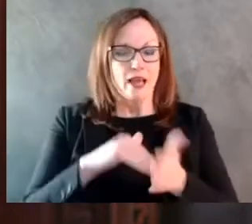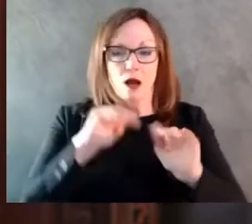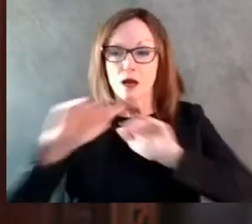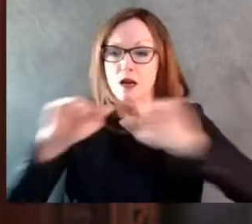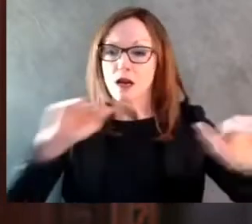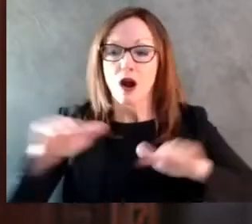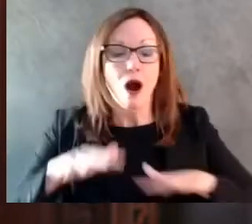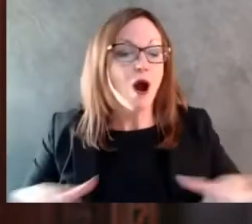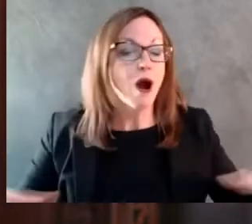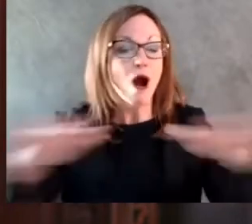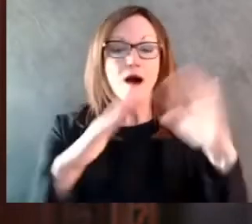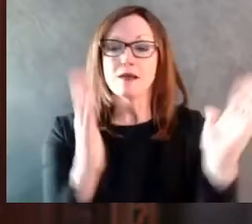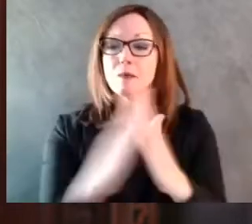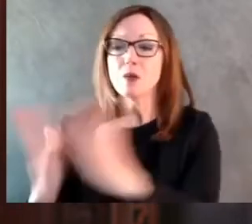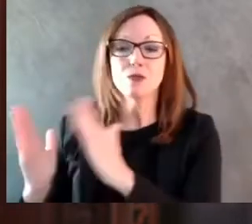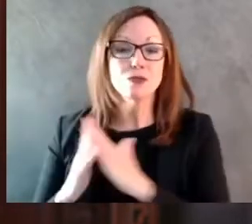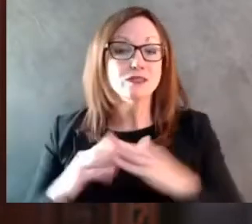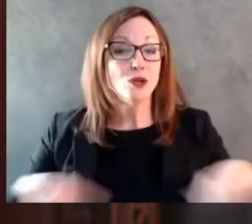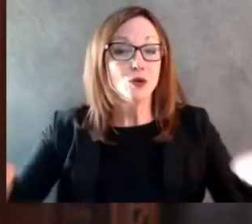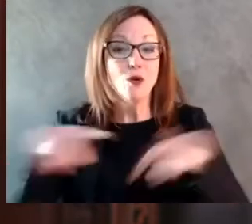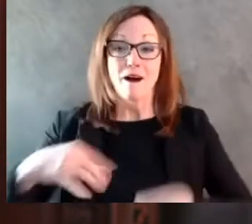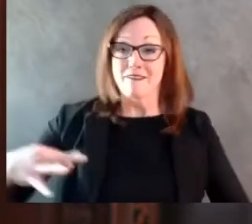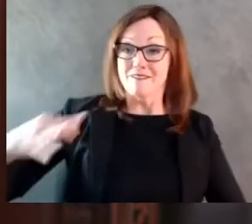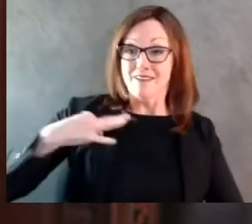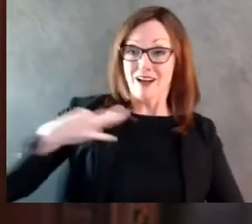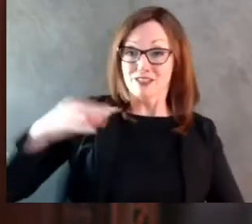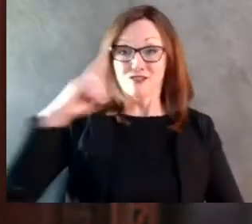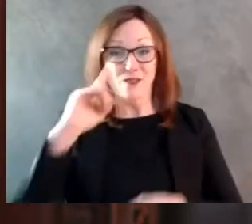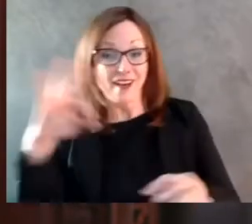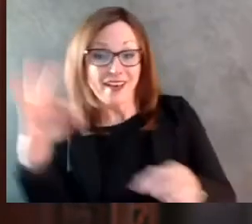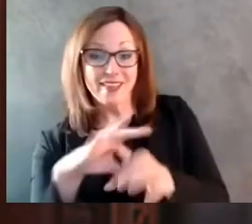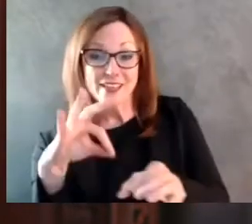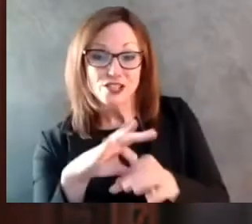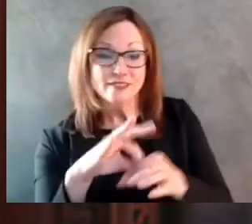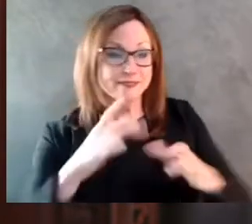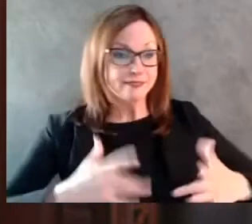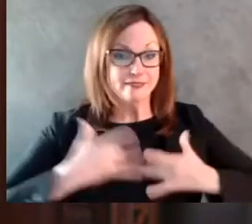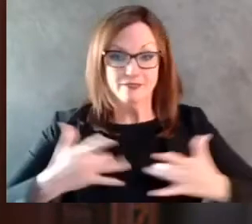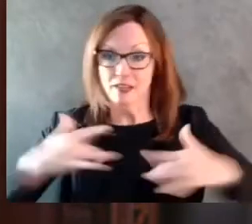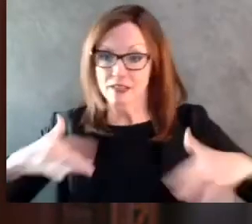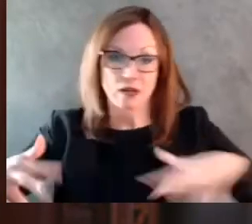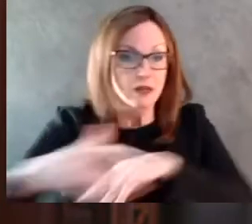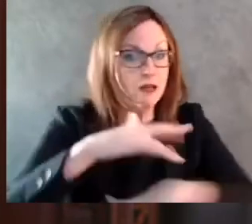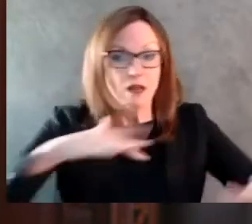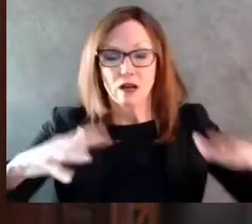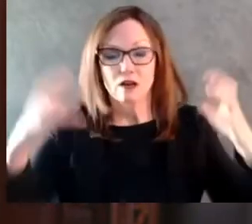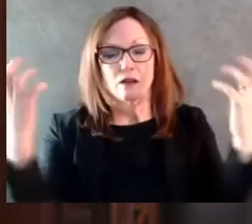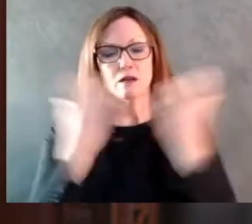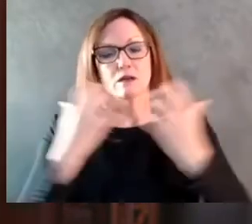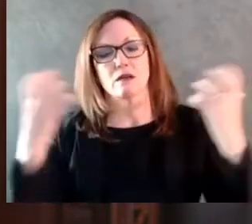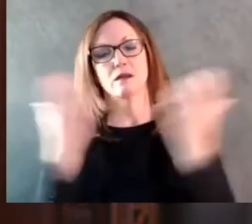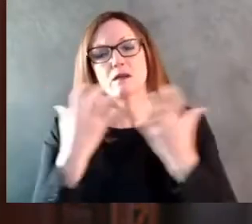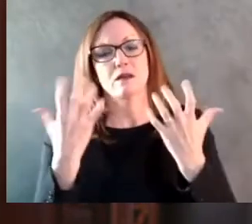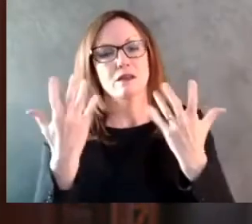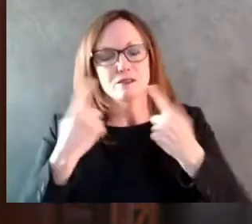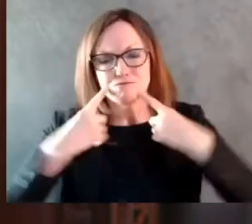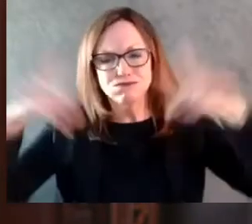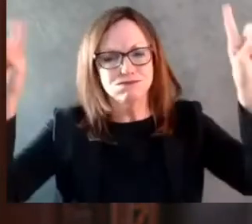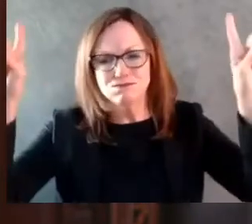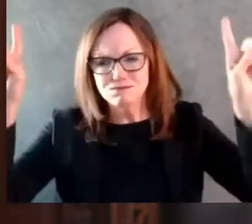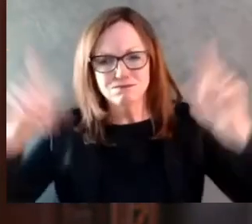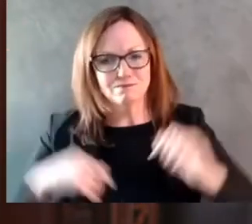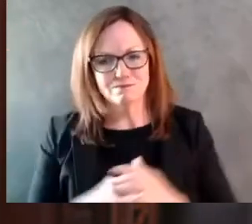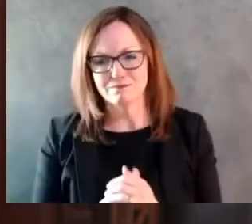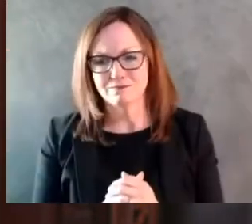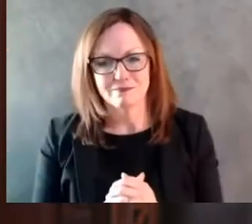efforts, nearly 700 citizens, soldiers, and airmen of the National Guard supported polling places in 40 counties